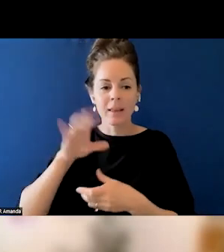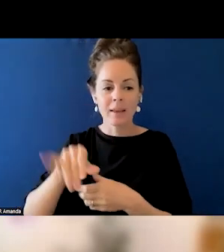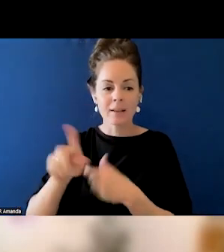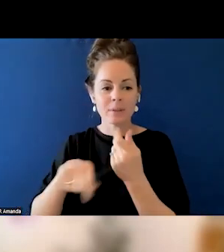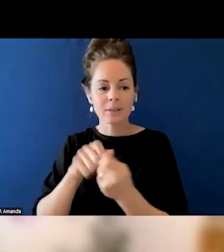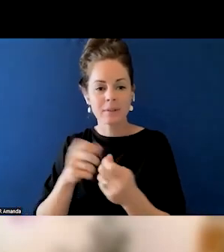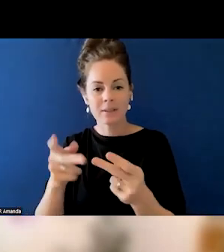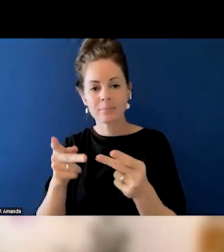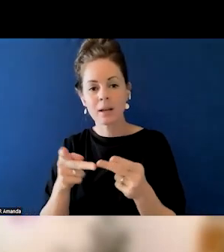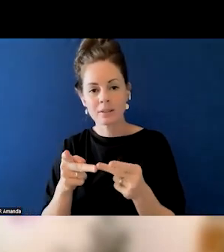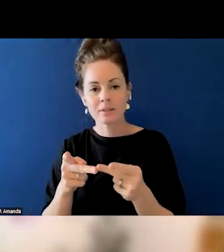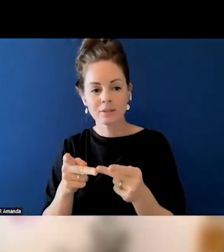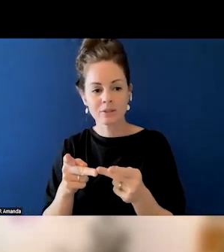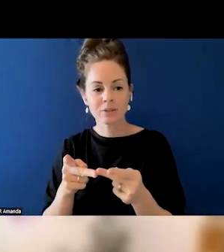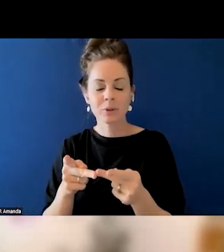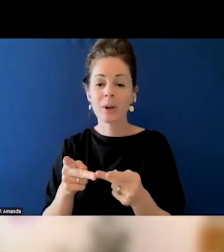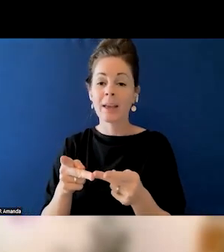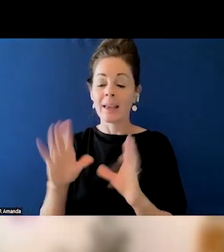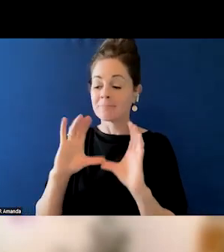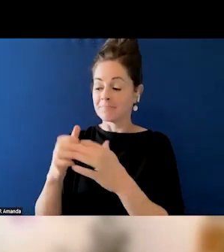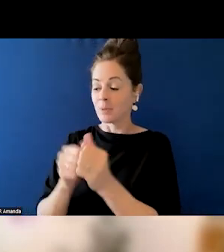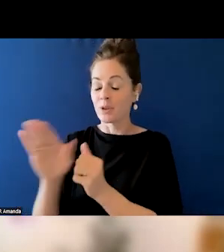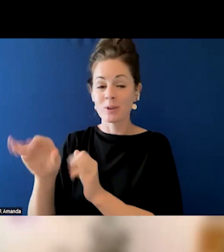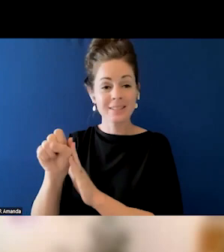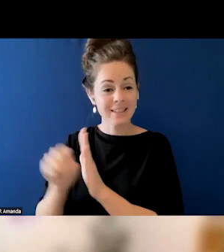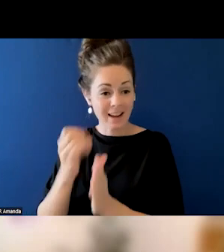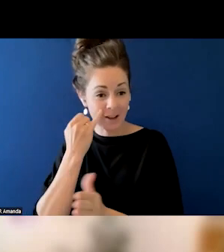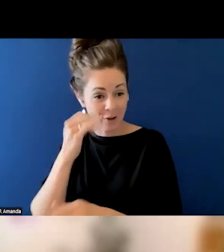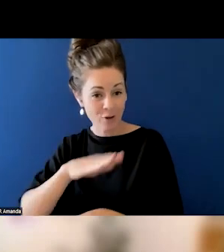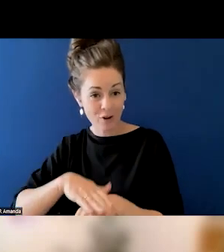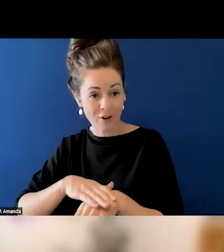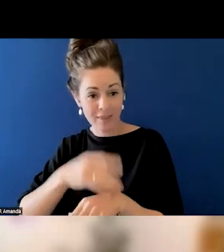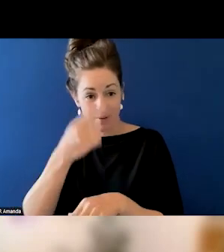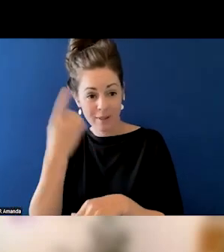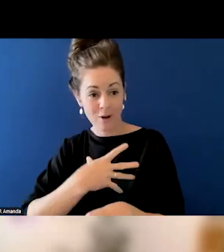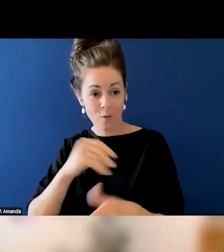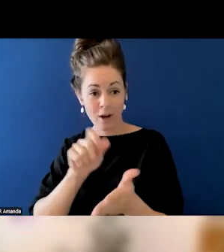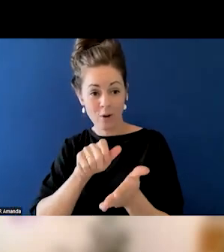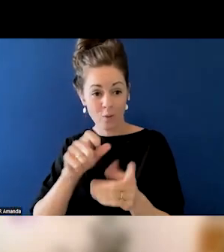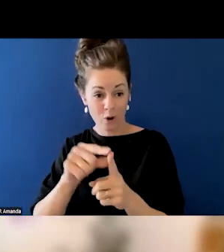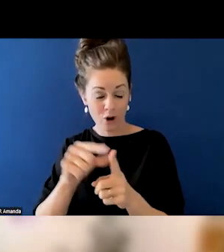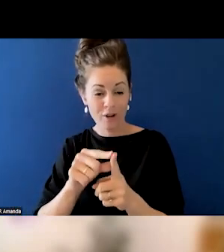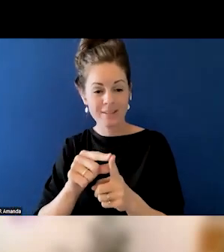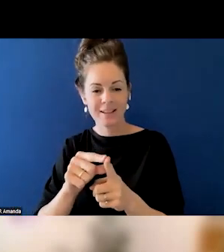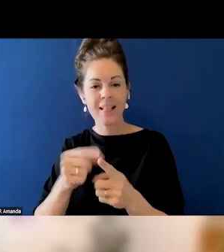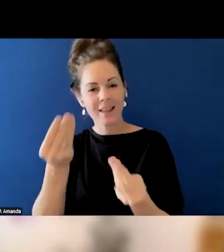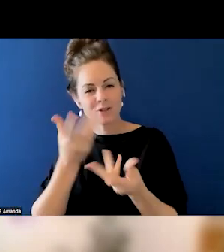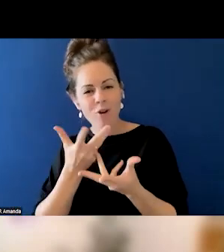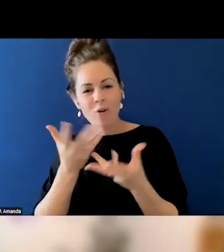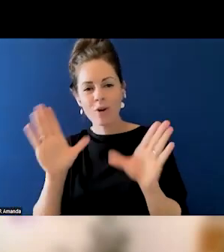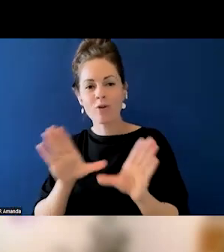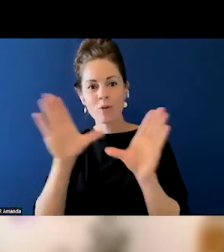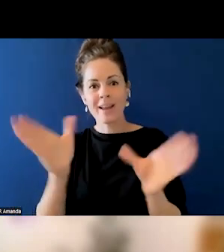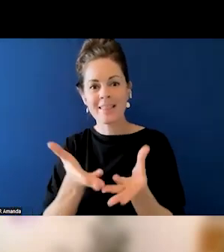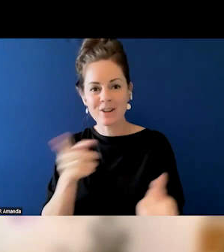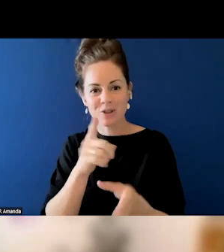So get back with your particular states if you're listed on the screen and just let us know what great things you're doing. I know you're doing great things because